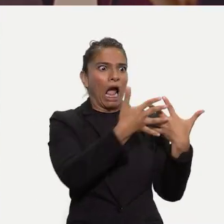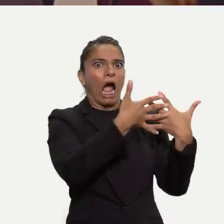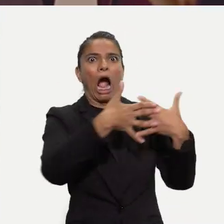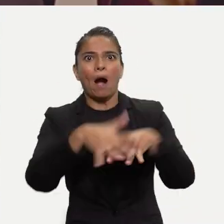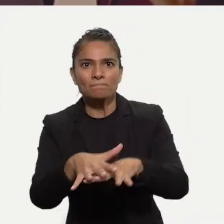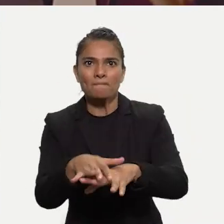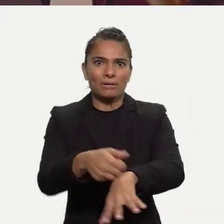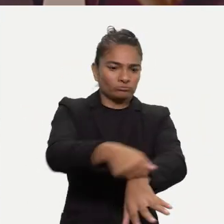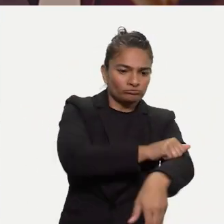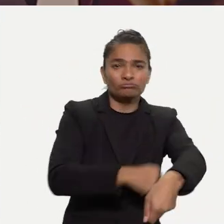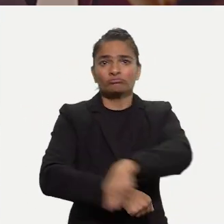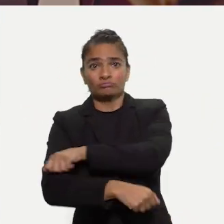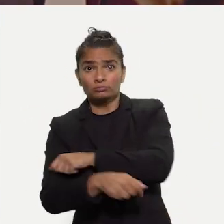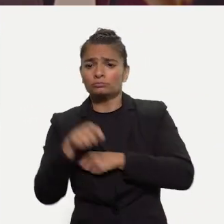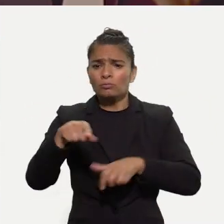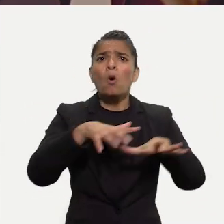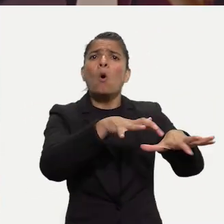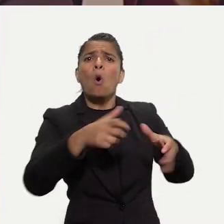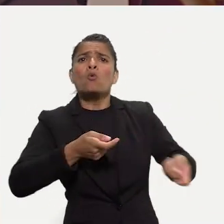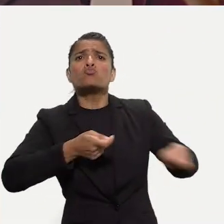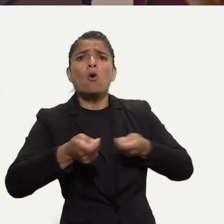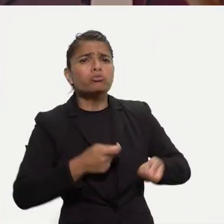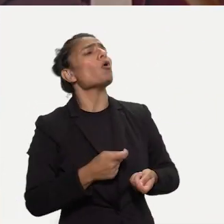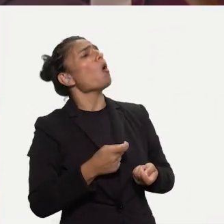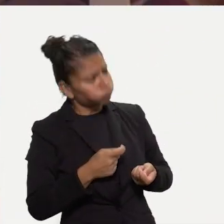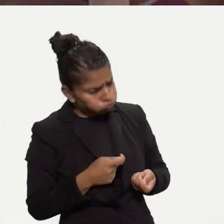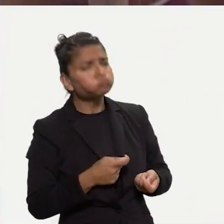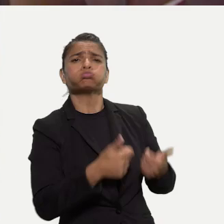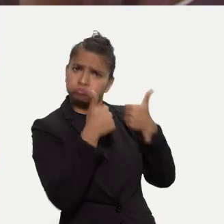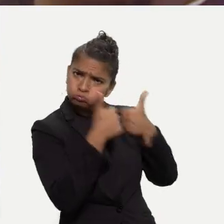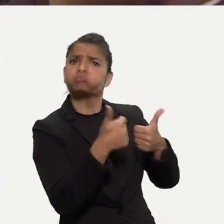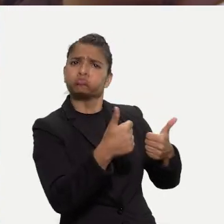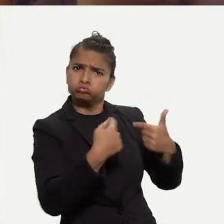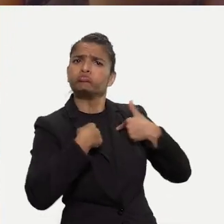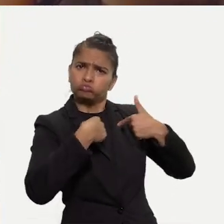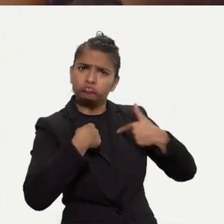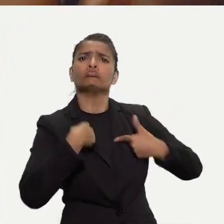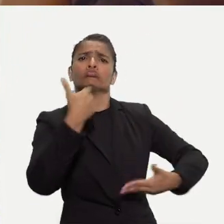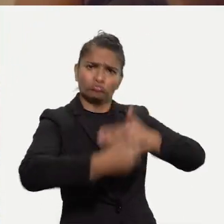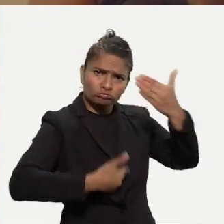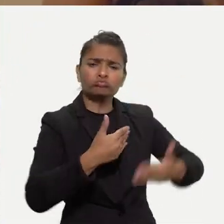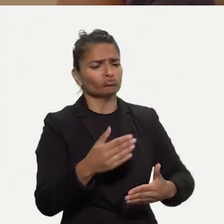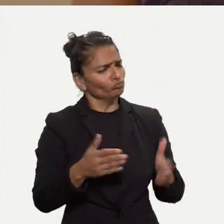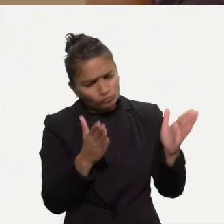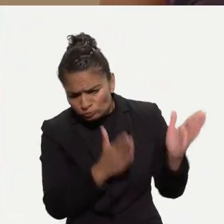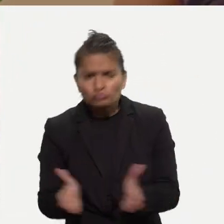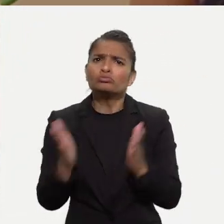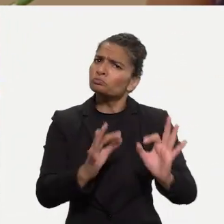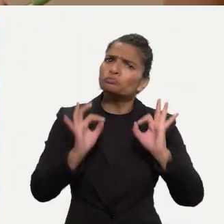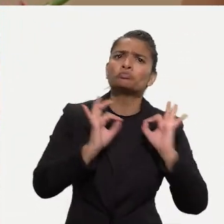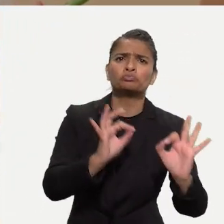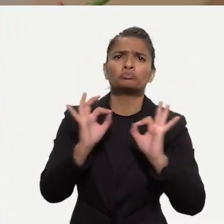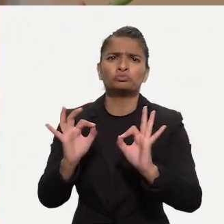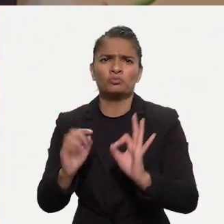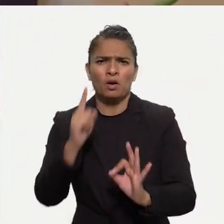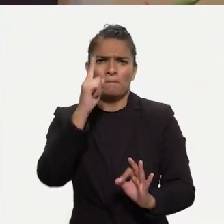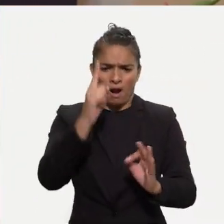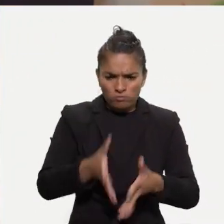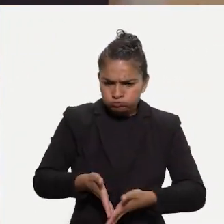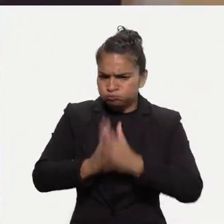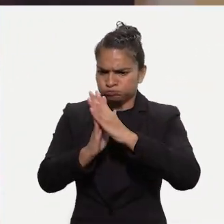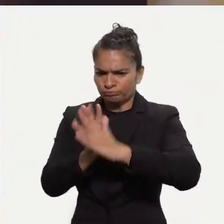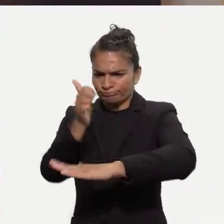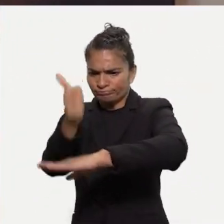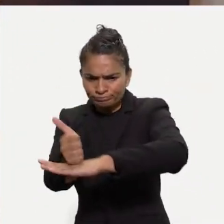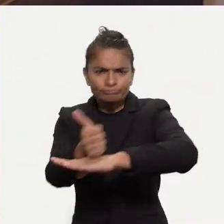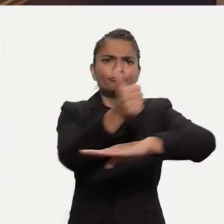towards these steps. And the other thing was the implementation. In cases that local governments had